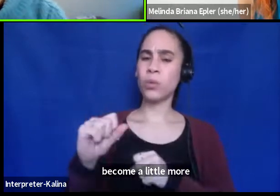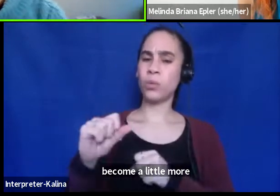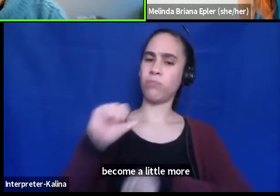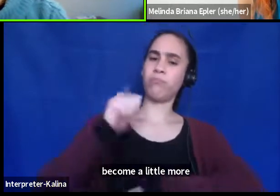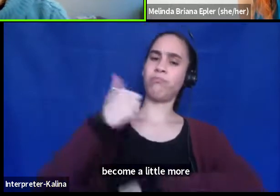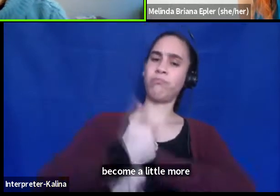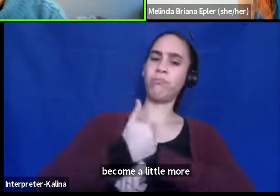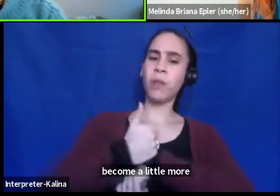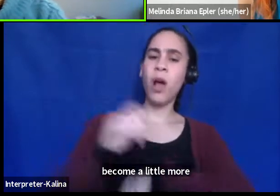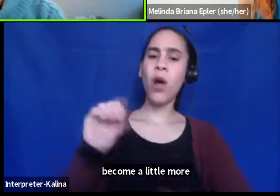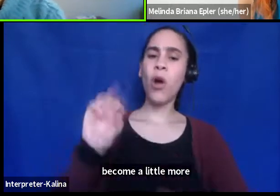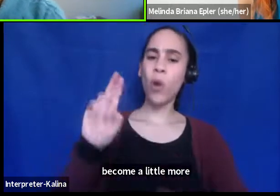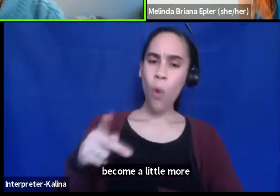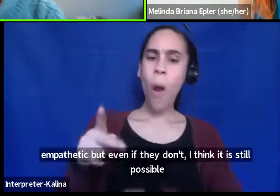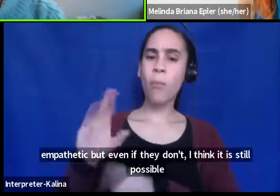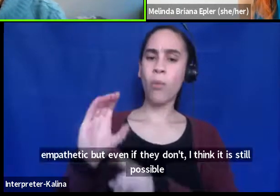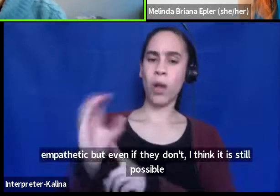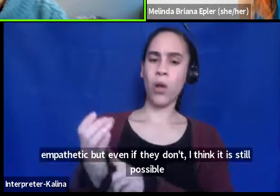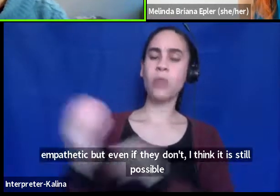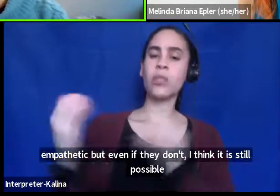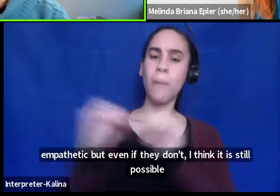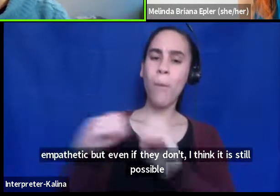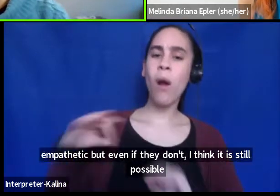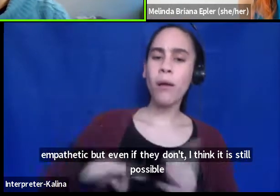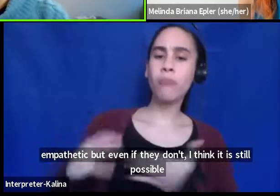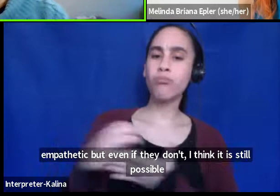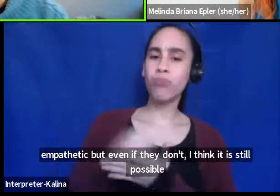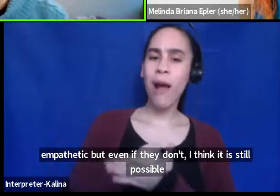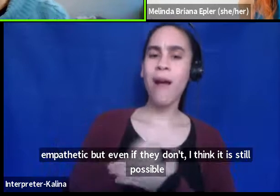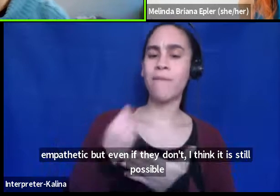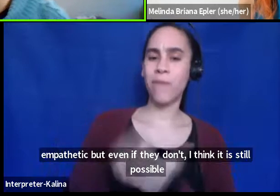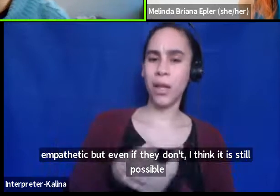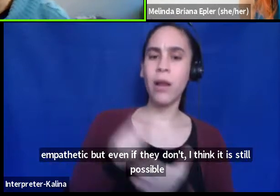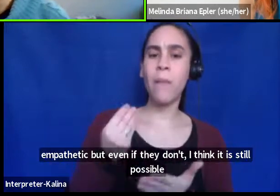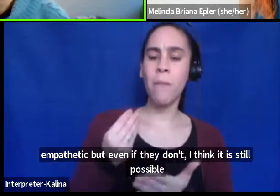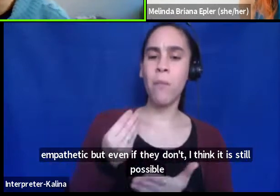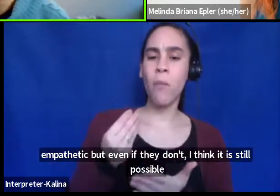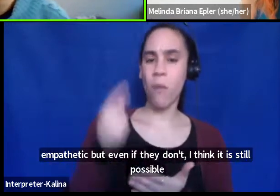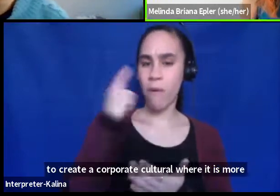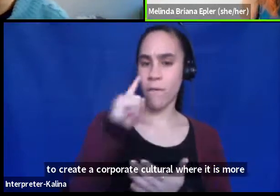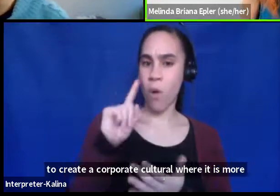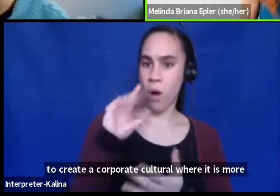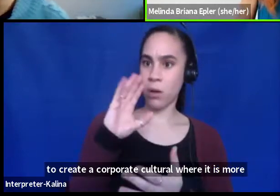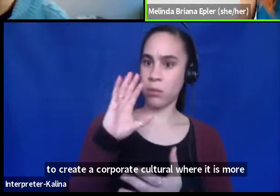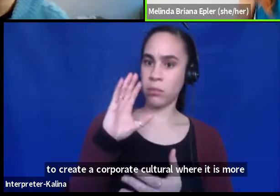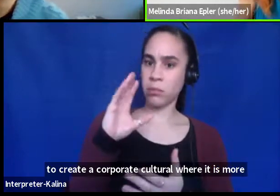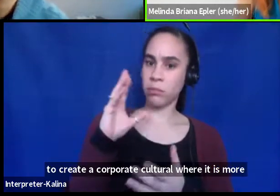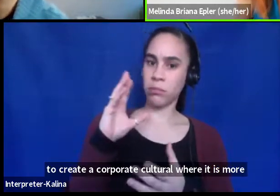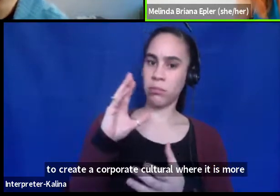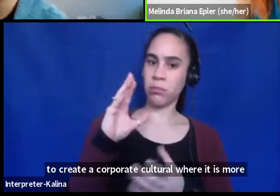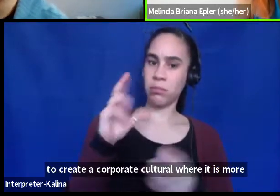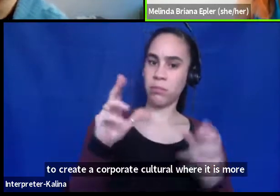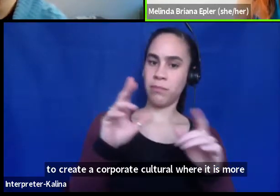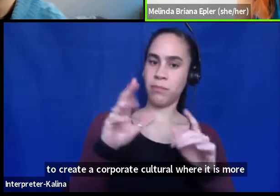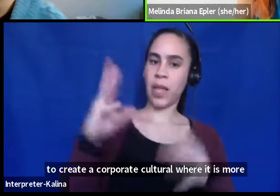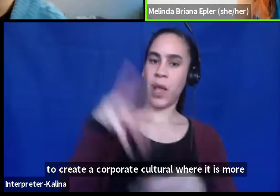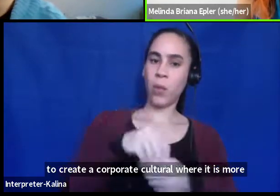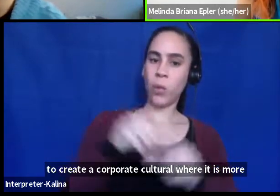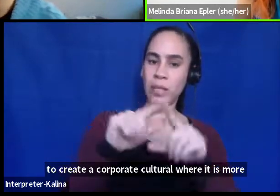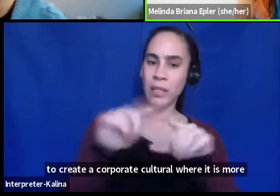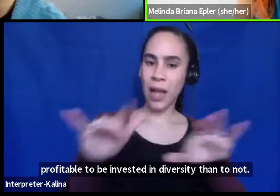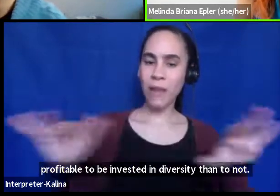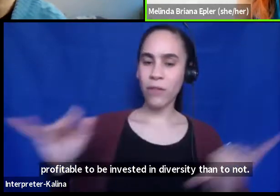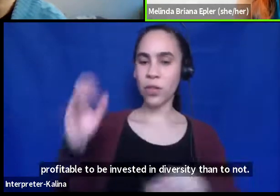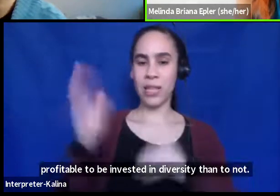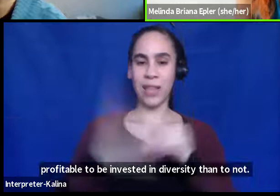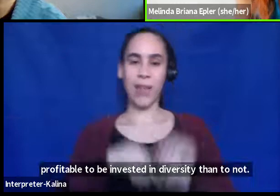profitable to be invested in diversity than to not. Yeah, and there's other data you can use as